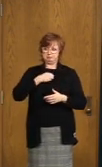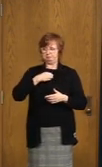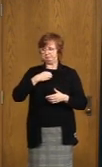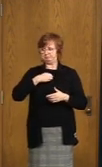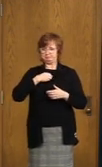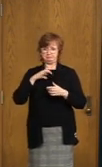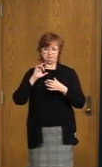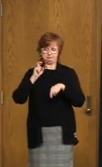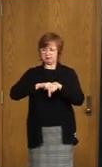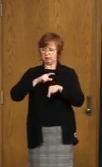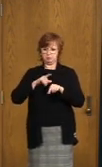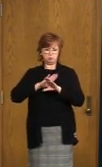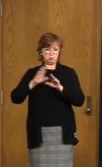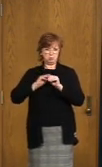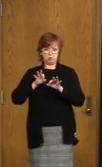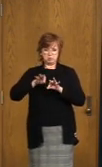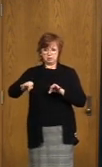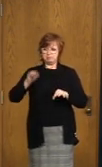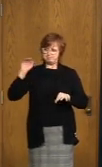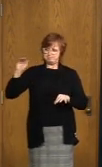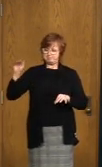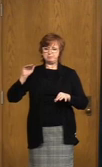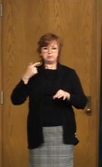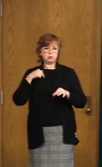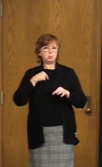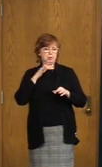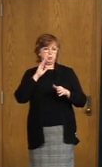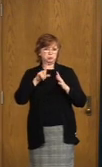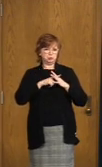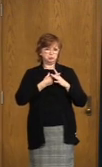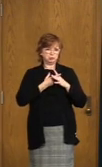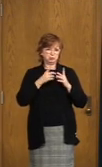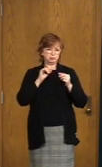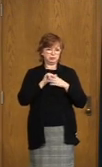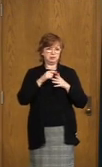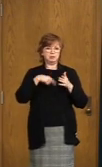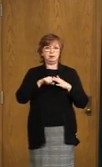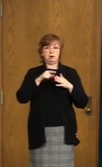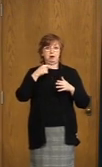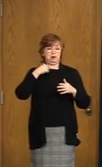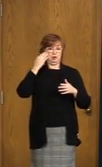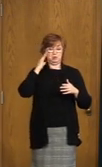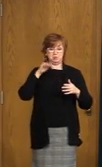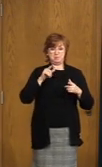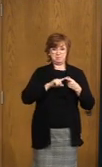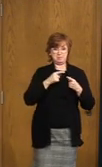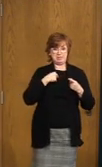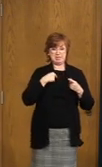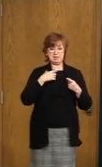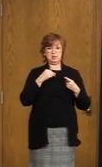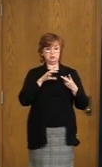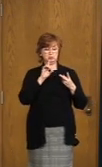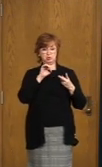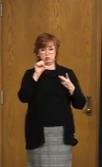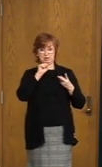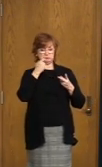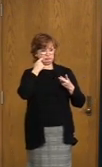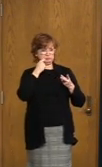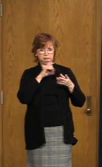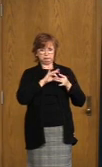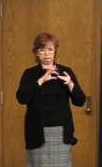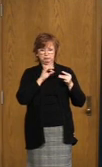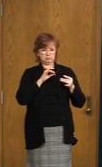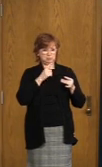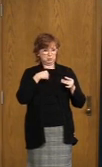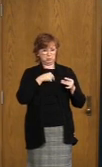than later. But we'll start with those 12,000 here next week. And there's going to be a lot happen. Dr. Shahab and I were discussing this earlier. Going to be a lot happen